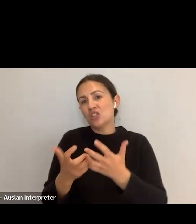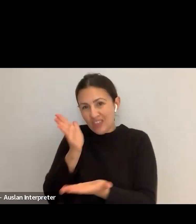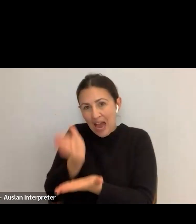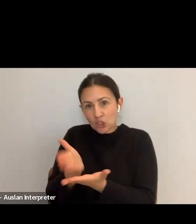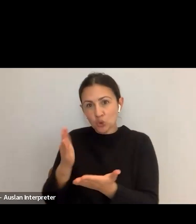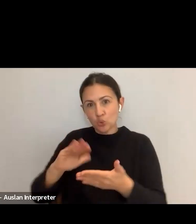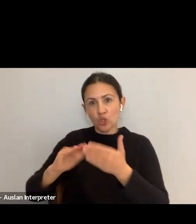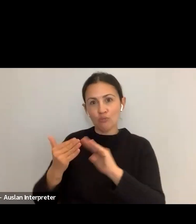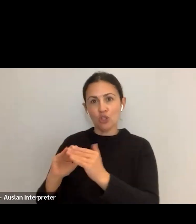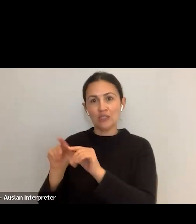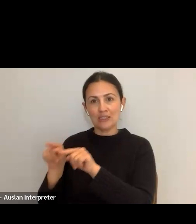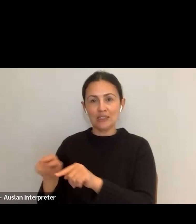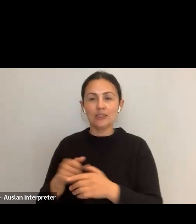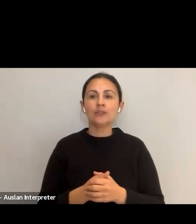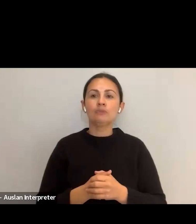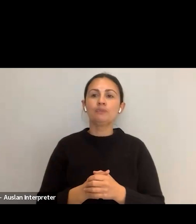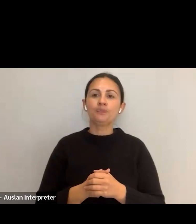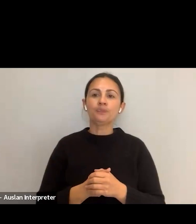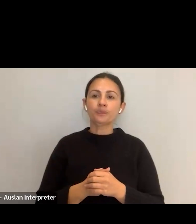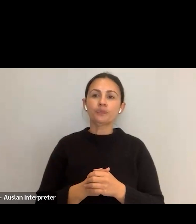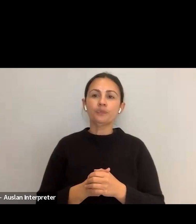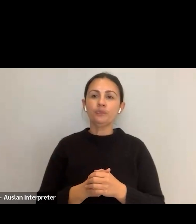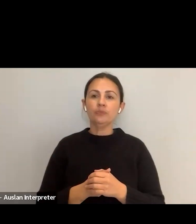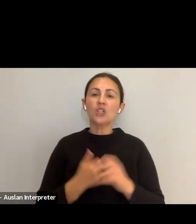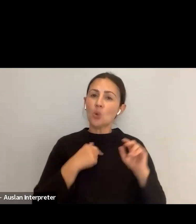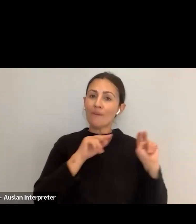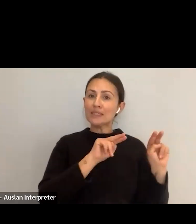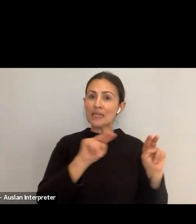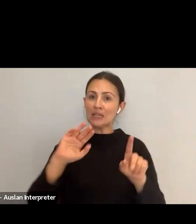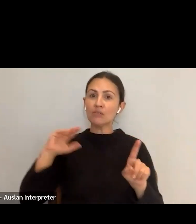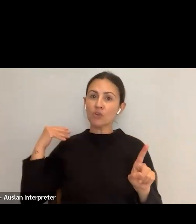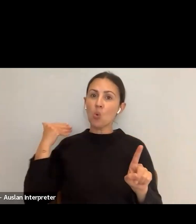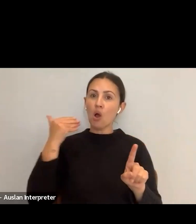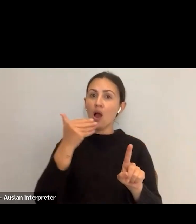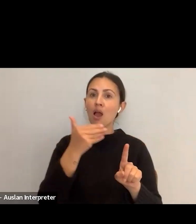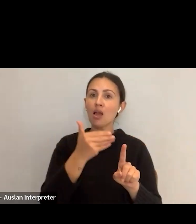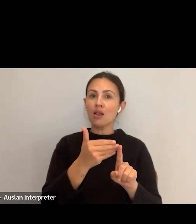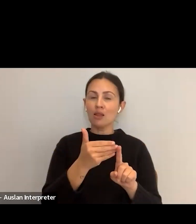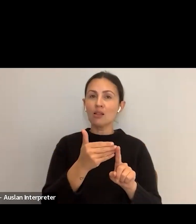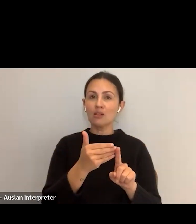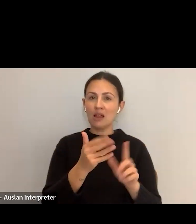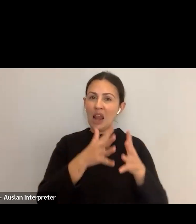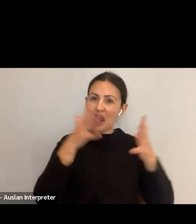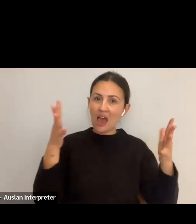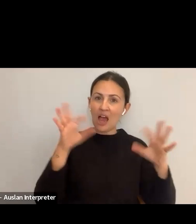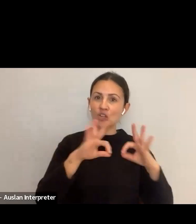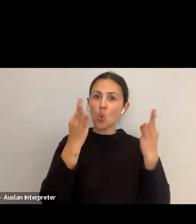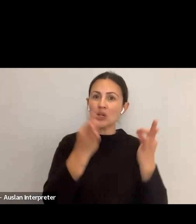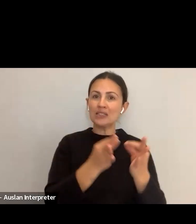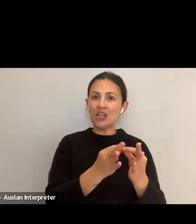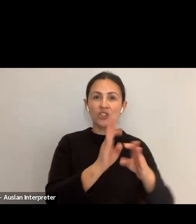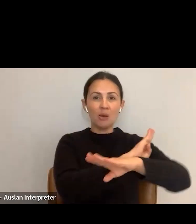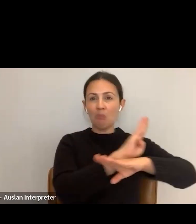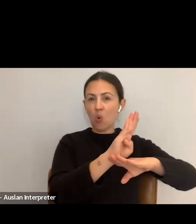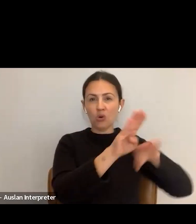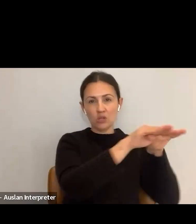seeing the development and the emergence of art on the fringes thrive in small doses, and that's probably where I go